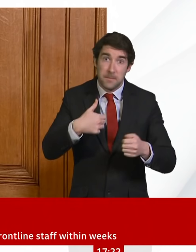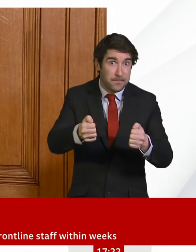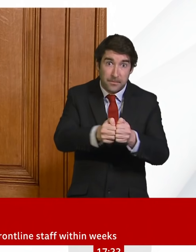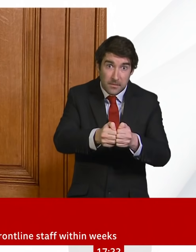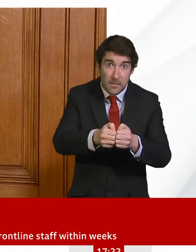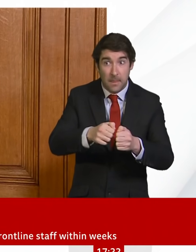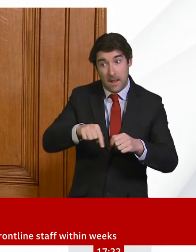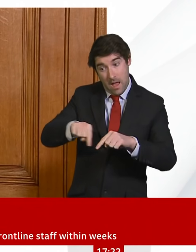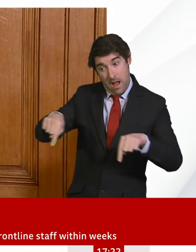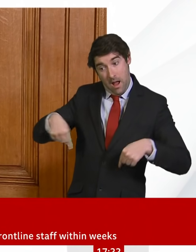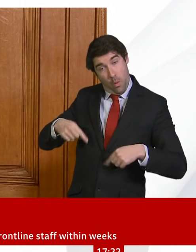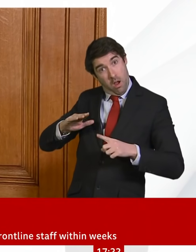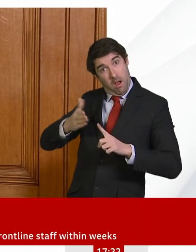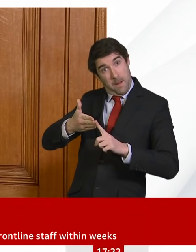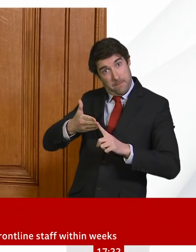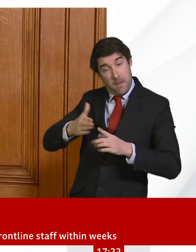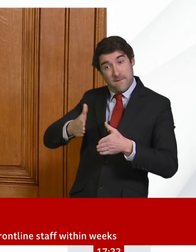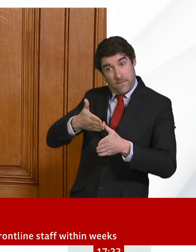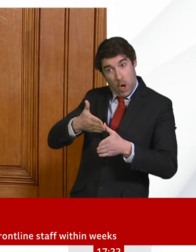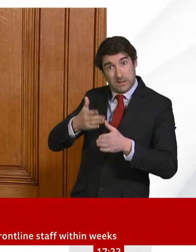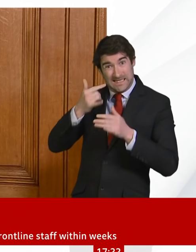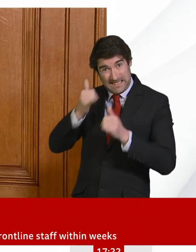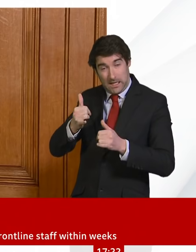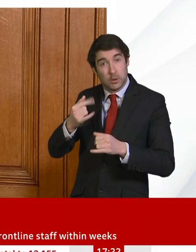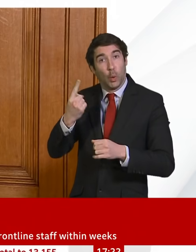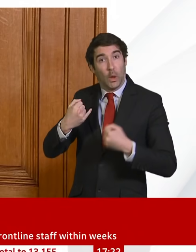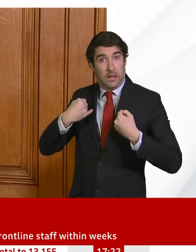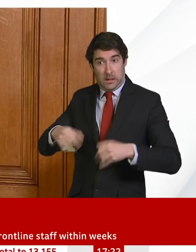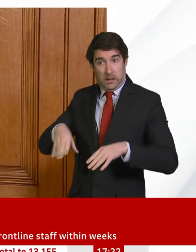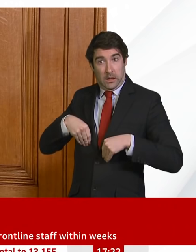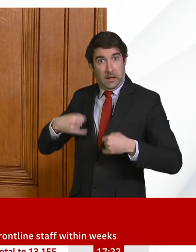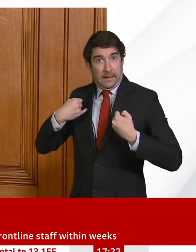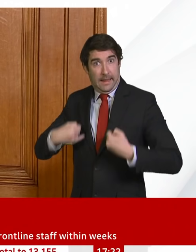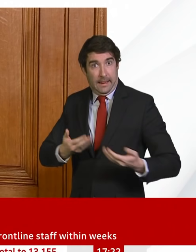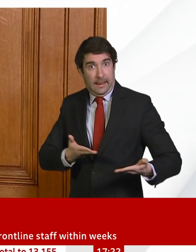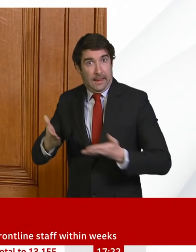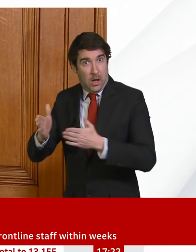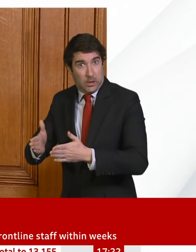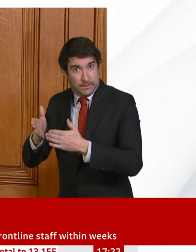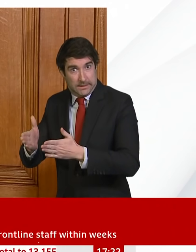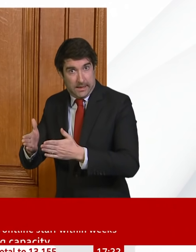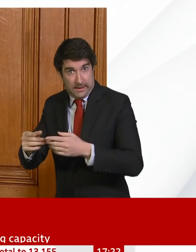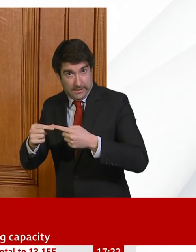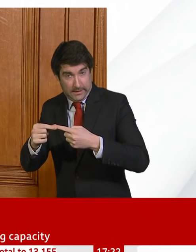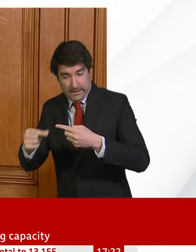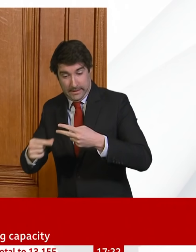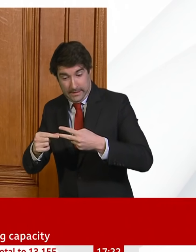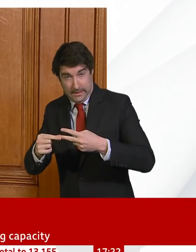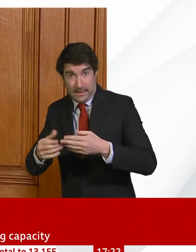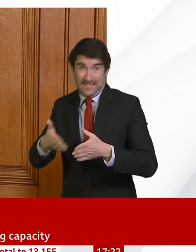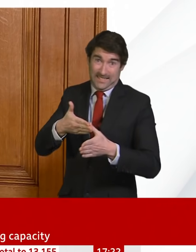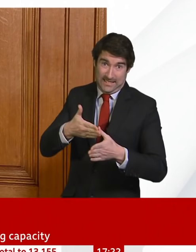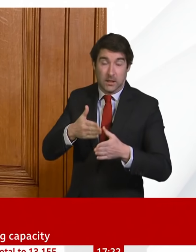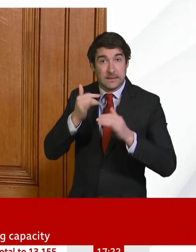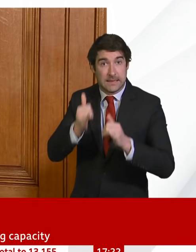workers, but in the population. The rate-limiting step there is not us, it's really whether the tests are valid and how